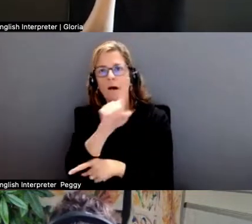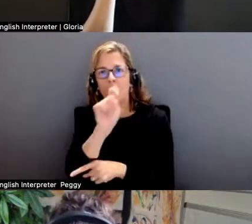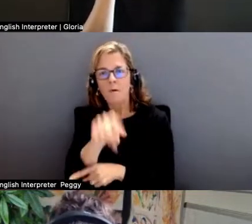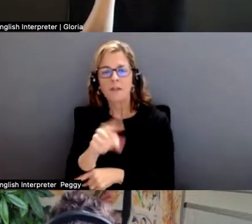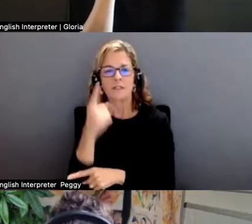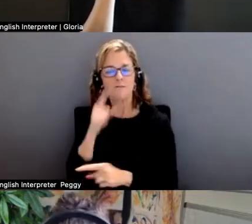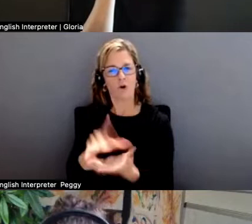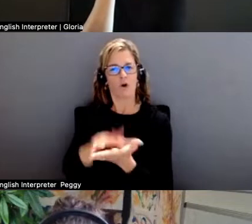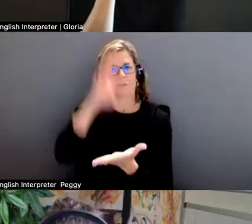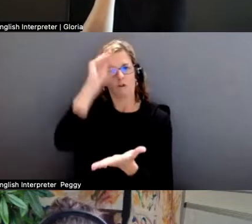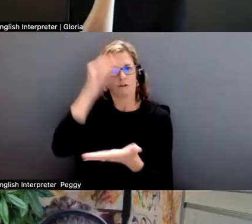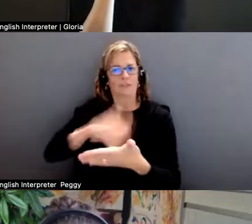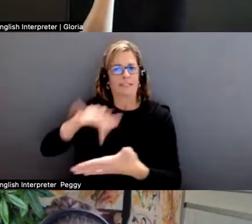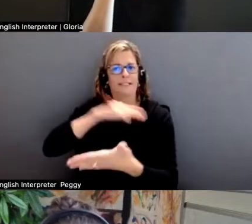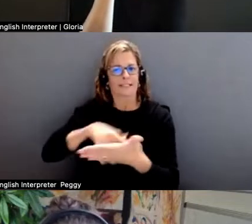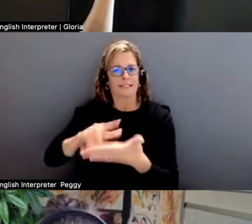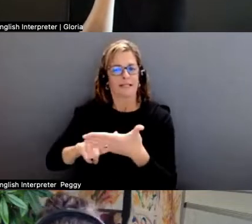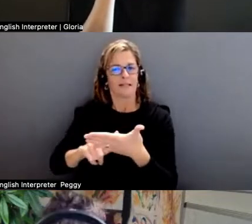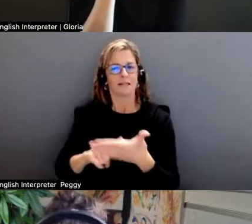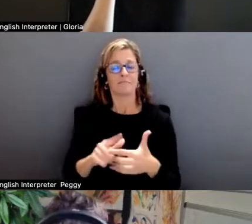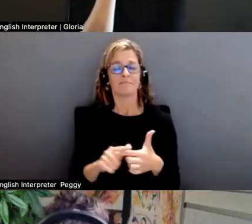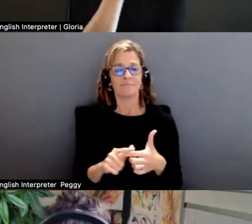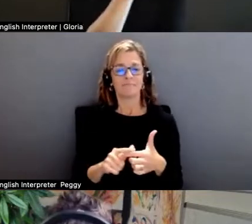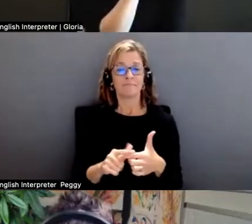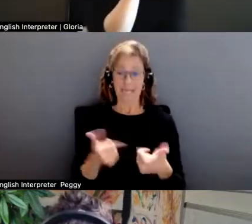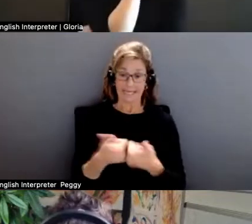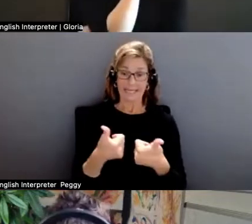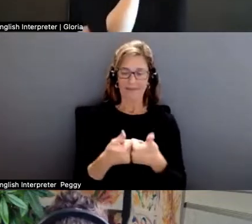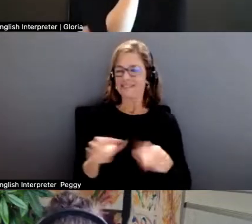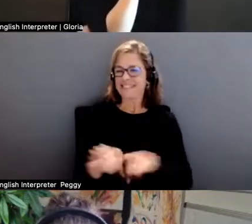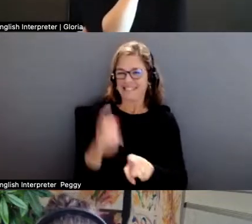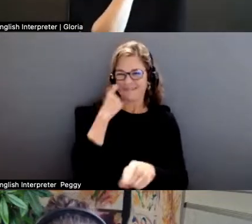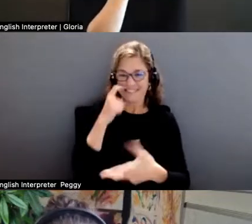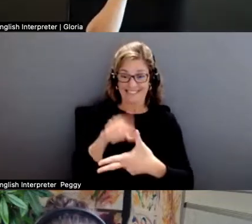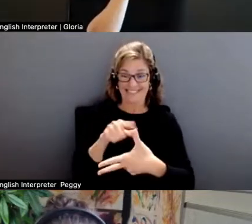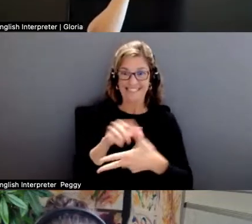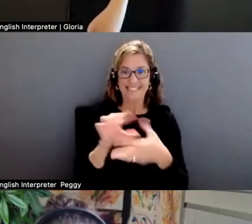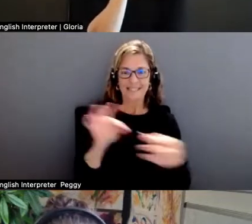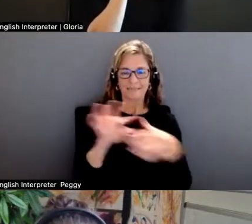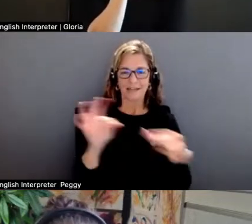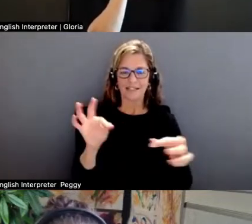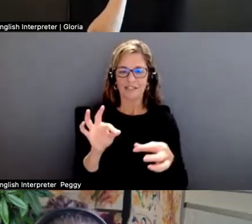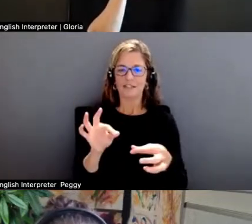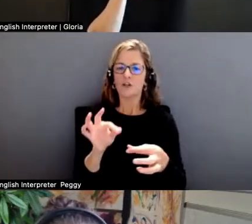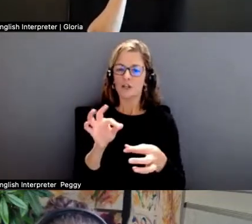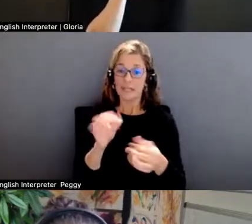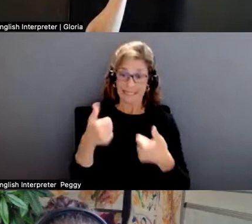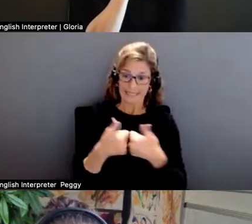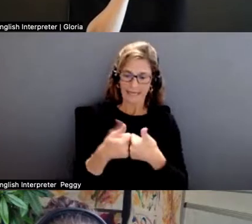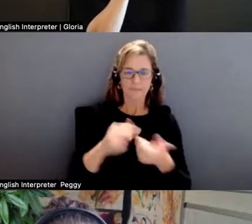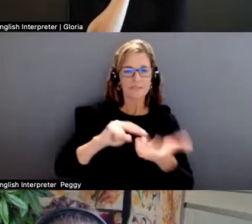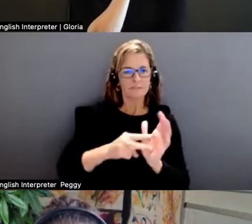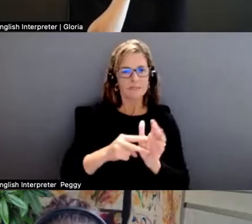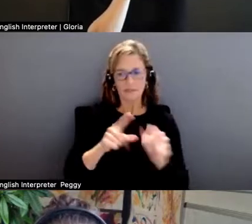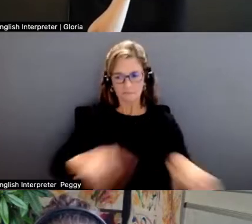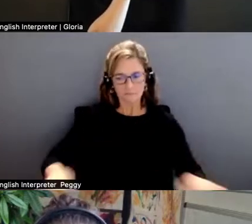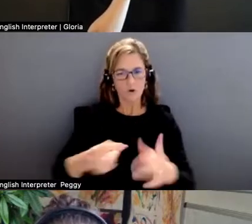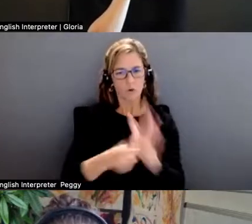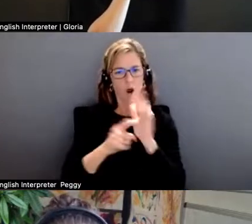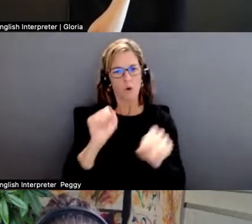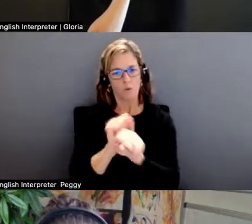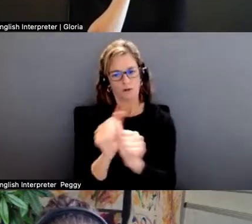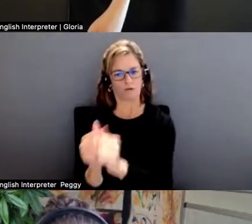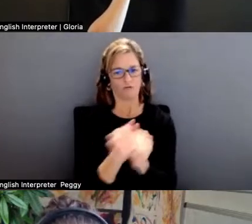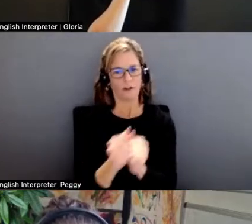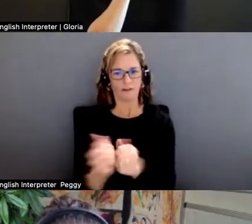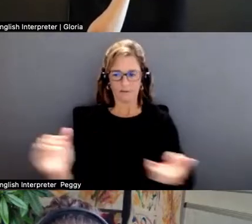It encourages working collaboratively, as Summer had mentioned. We have learners work in teams. We have them work